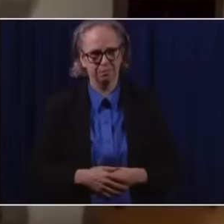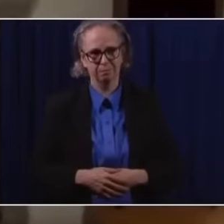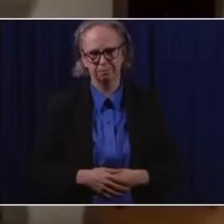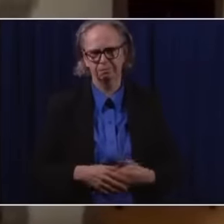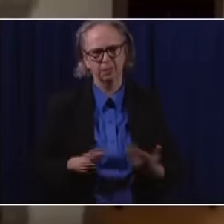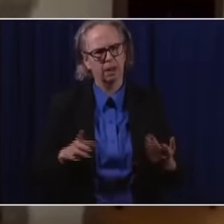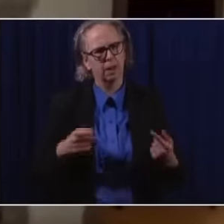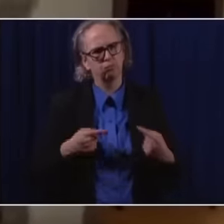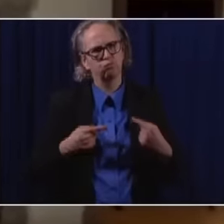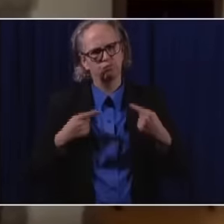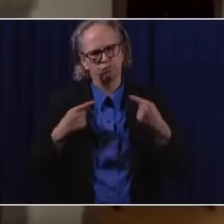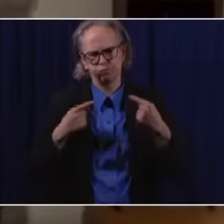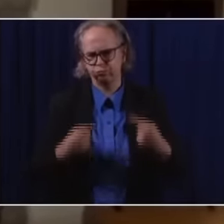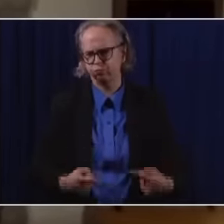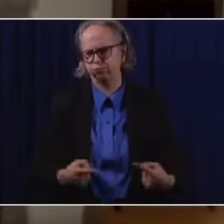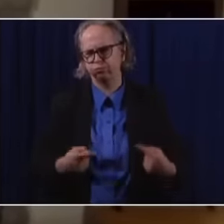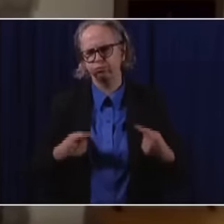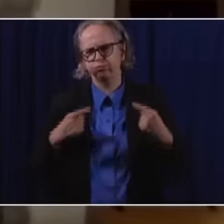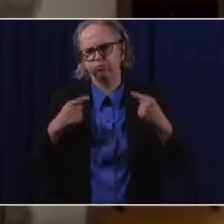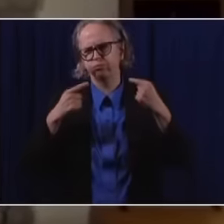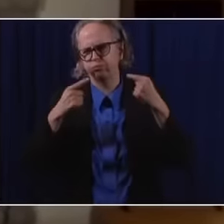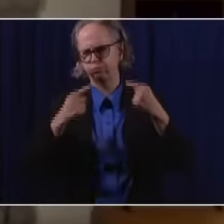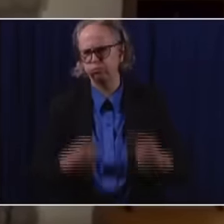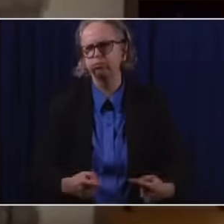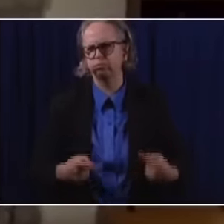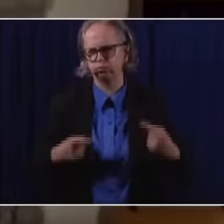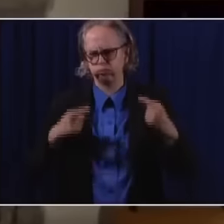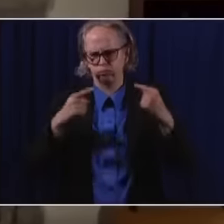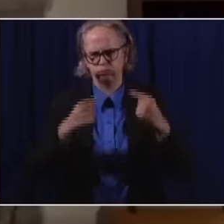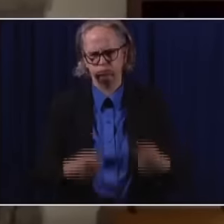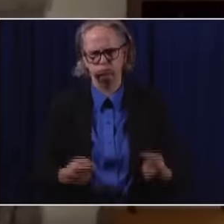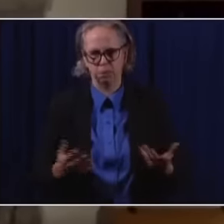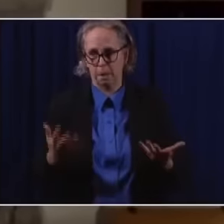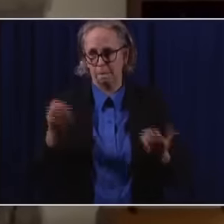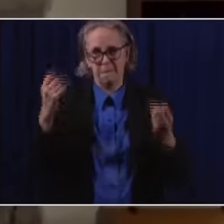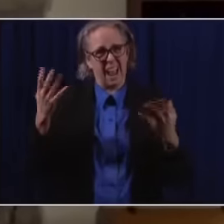of them have closed. Many of them are hanging